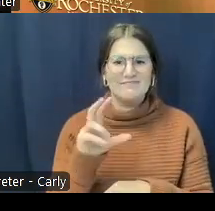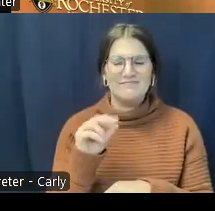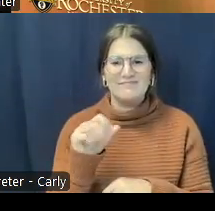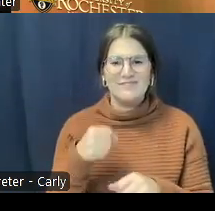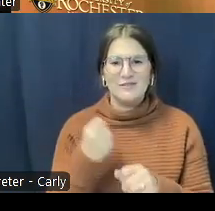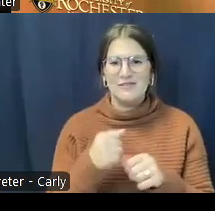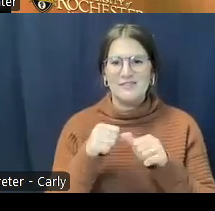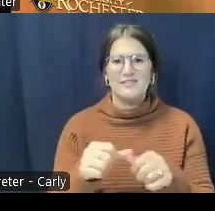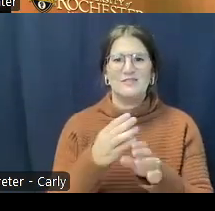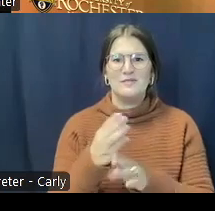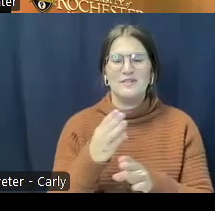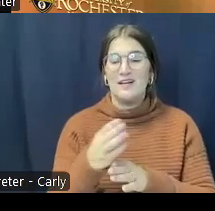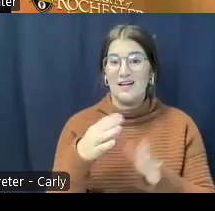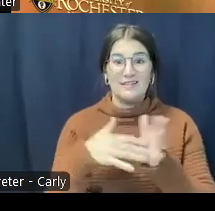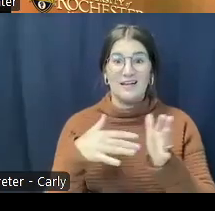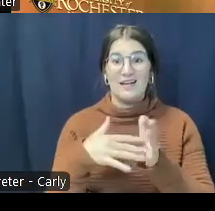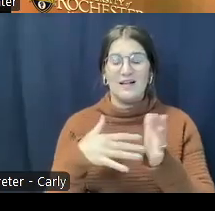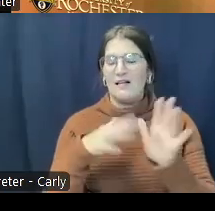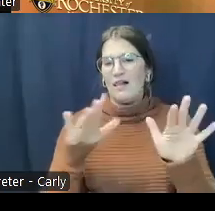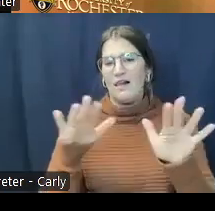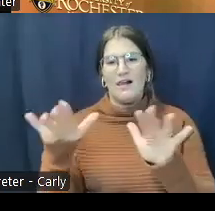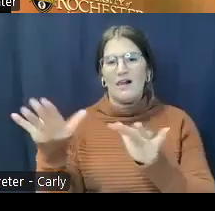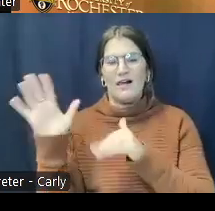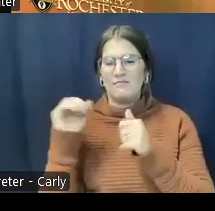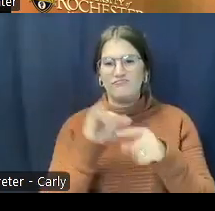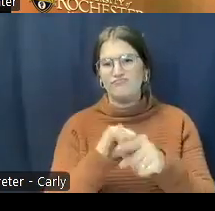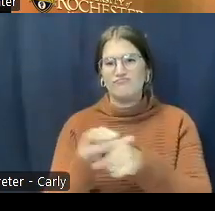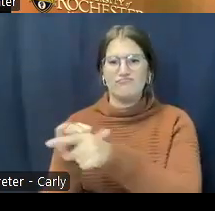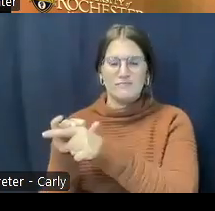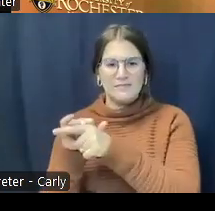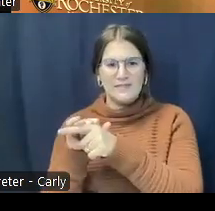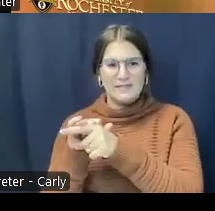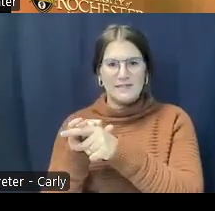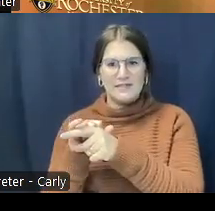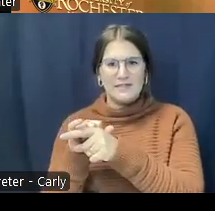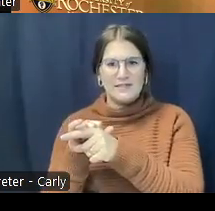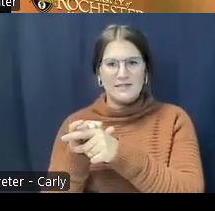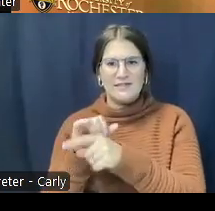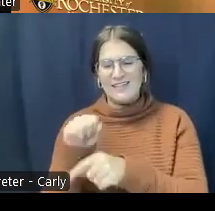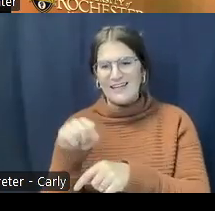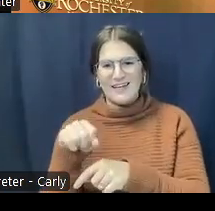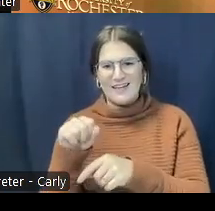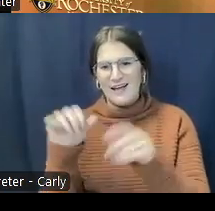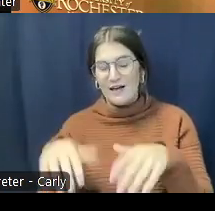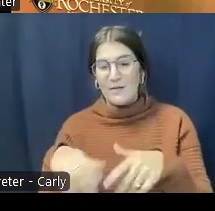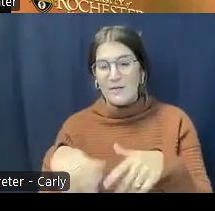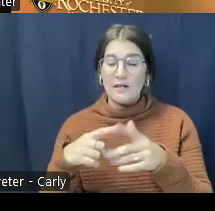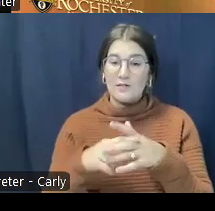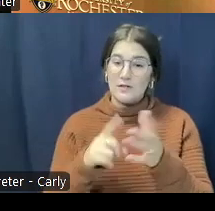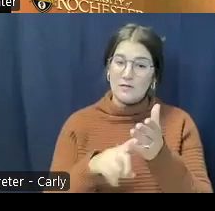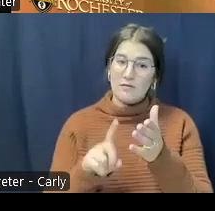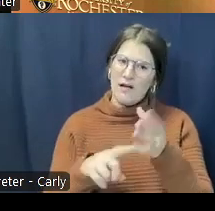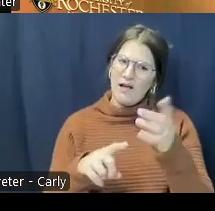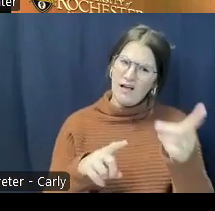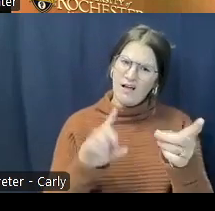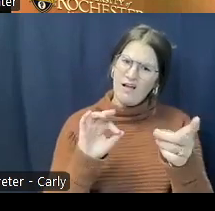stuff, blah, blah, blah. So much jargon makes my head hurt. And yeah. But then I start doing this stuff. It's like, oh, that's